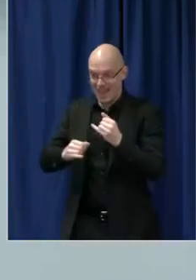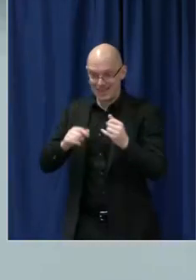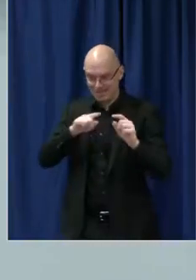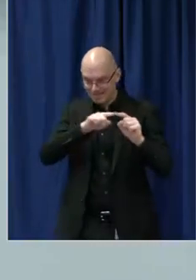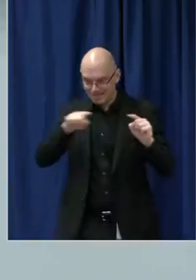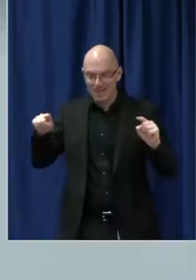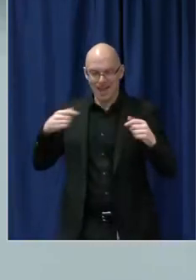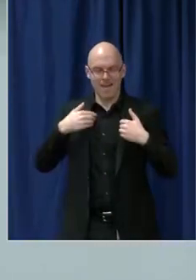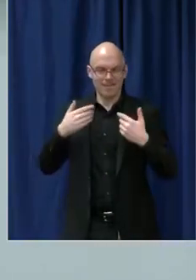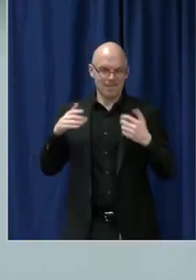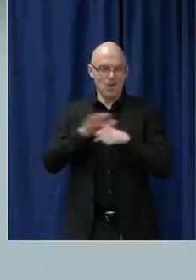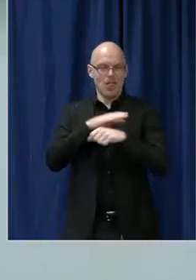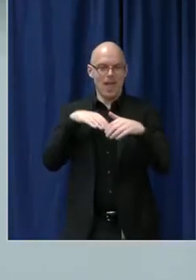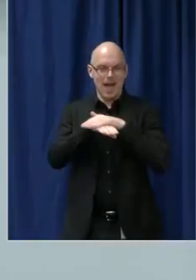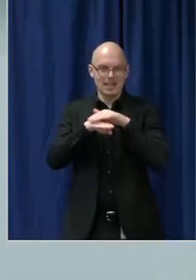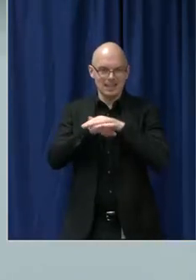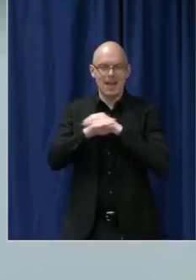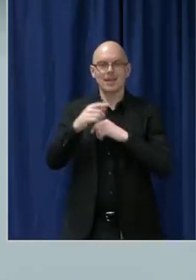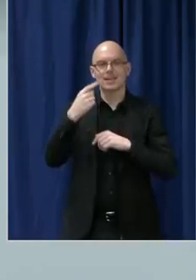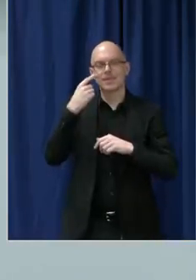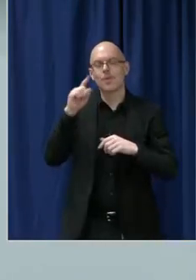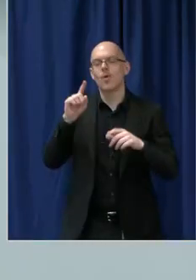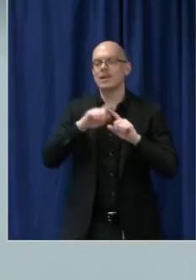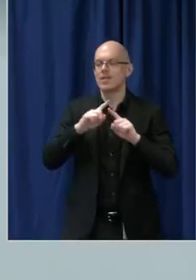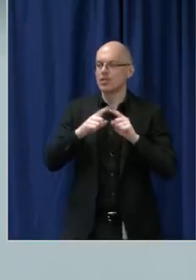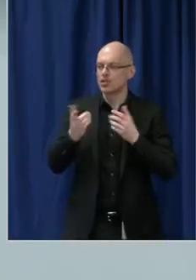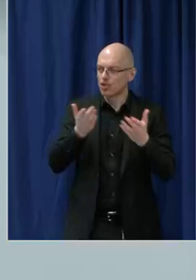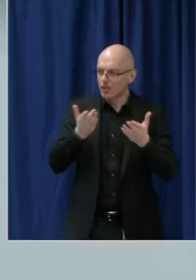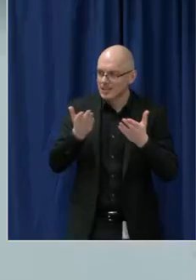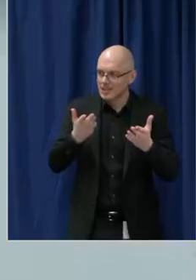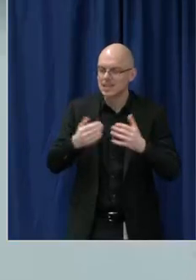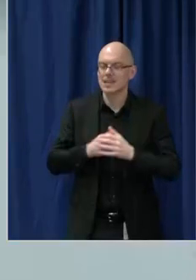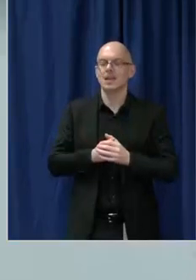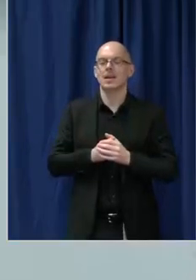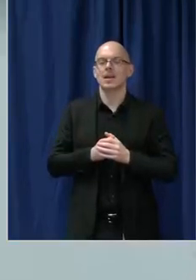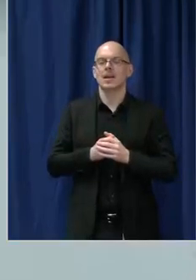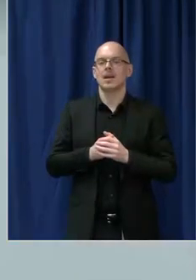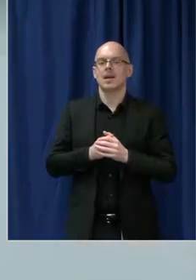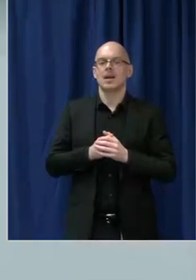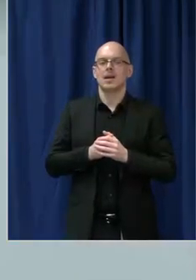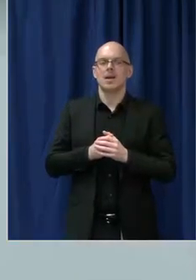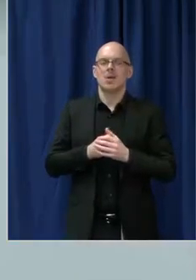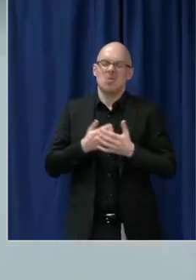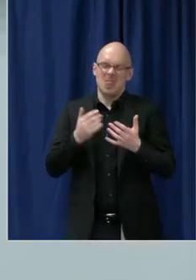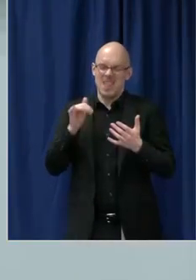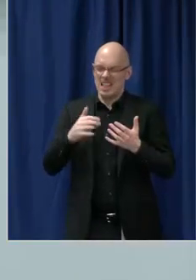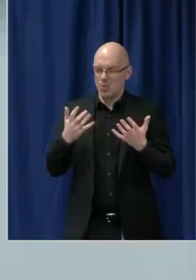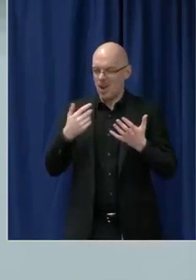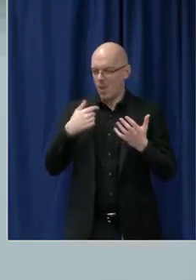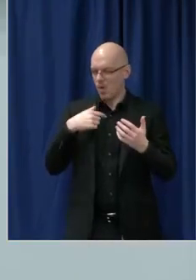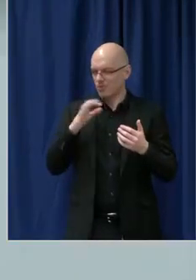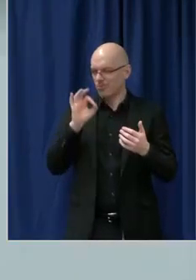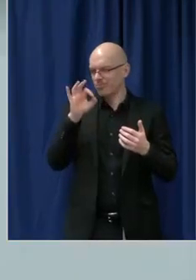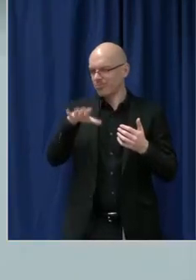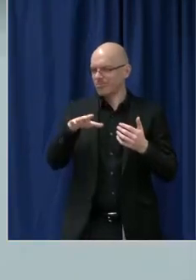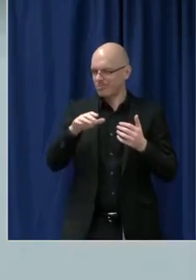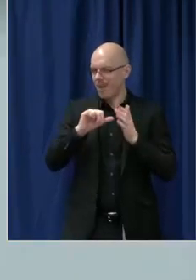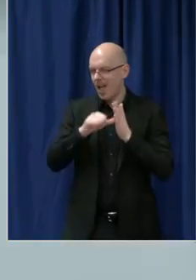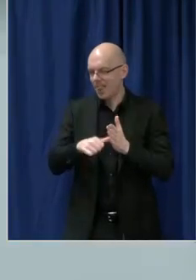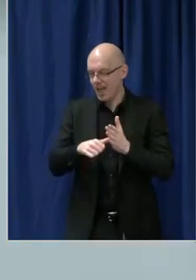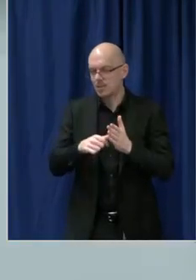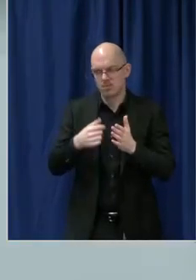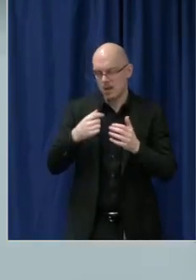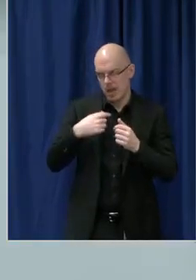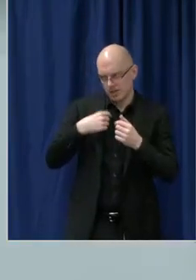availability of such services. So this is just what I wanted to highlight, but just echo that this is